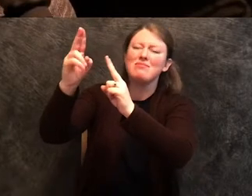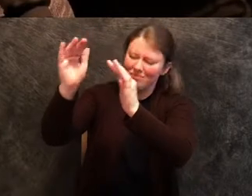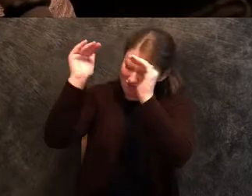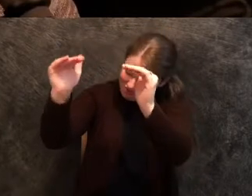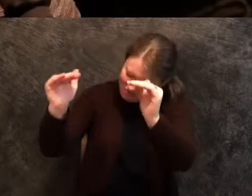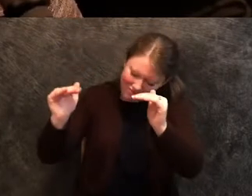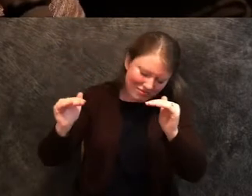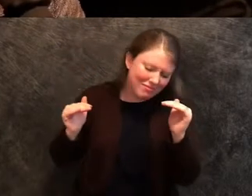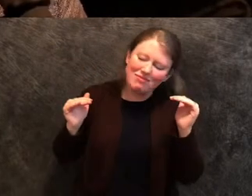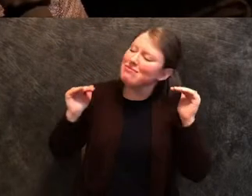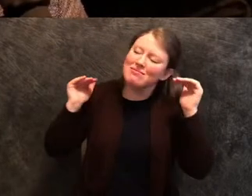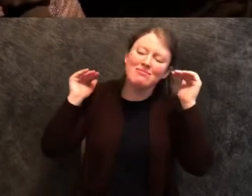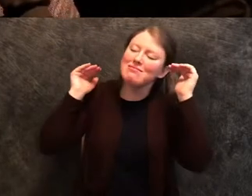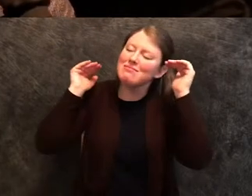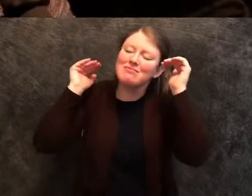Oh, we lift you